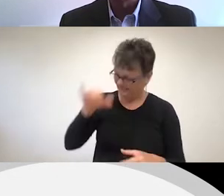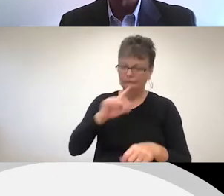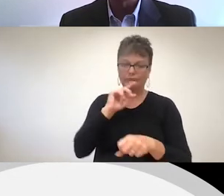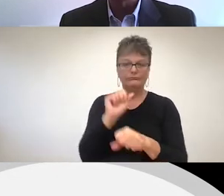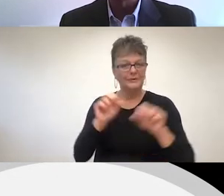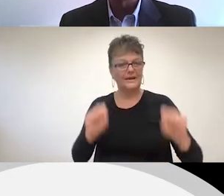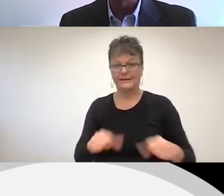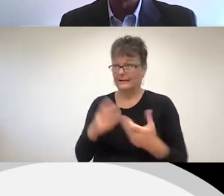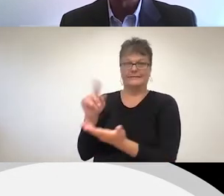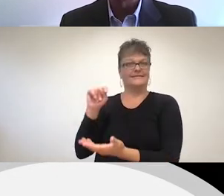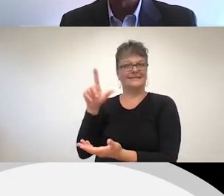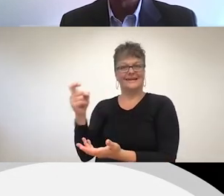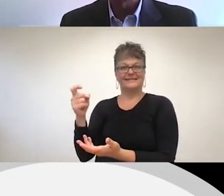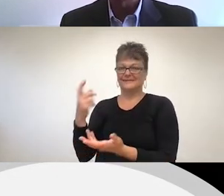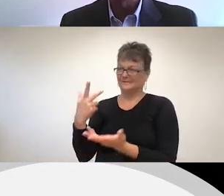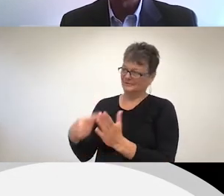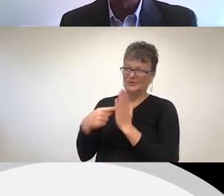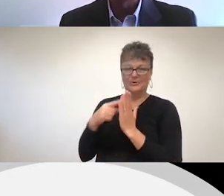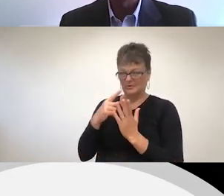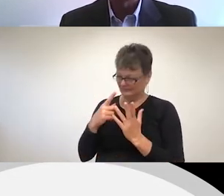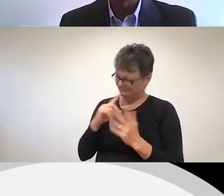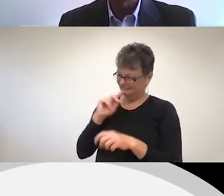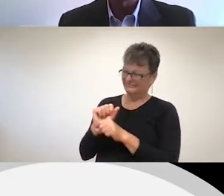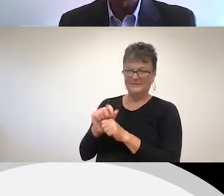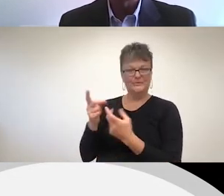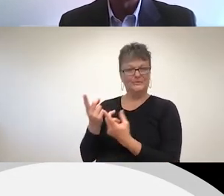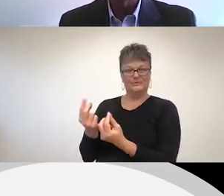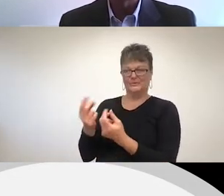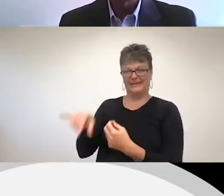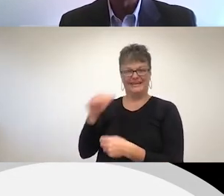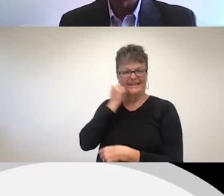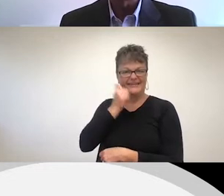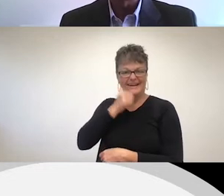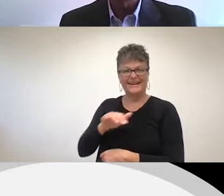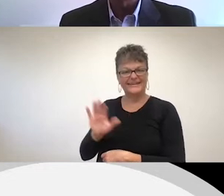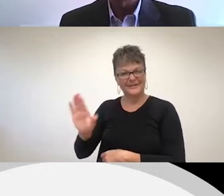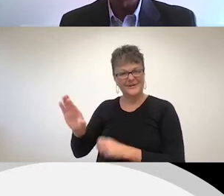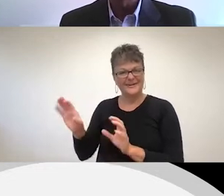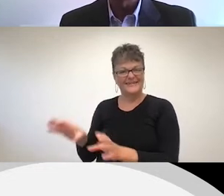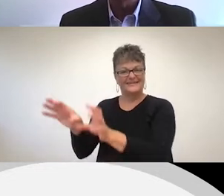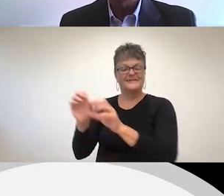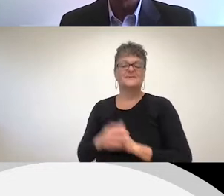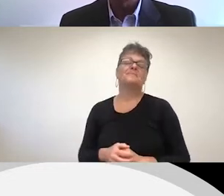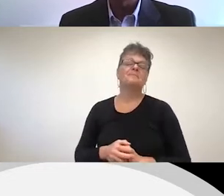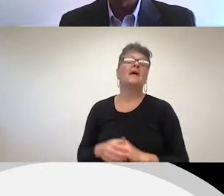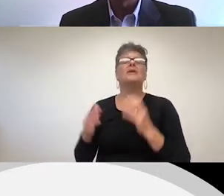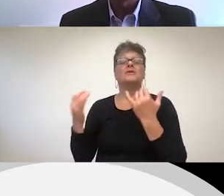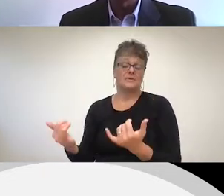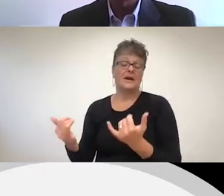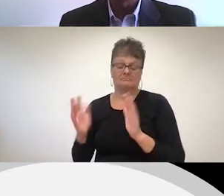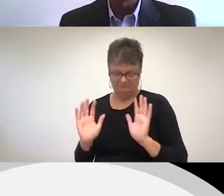than TLX for doing that each and every day of your activities. So at this point, I'd like to